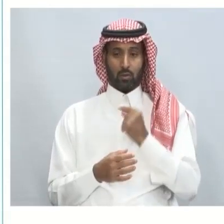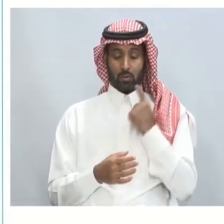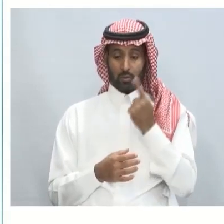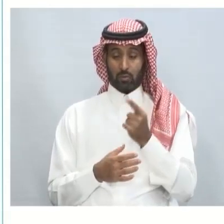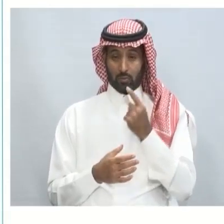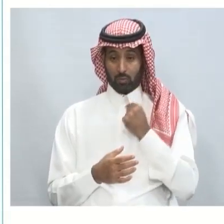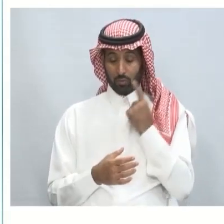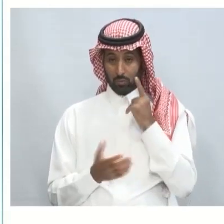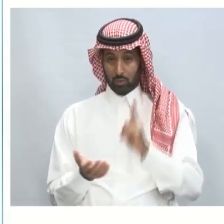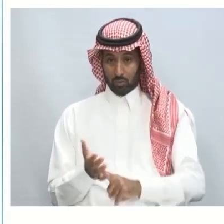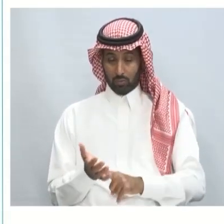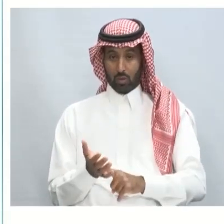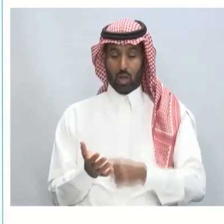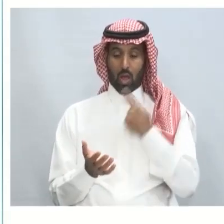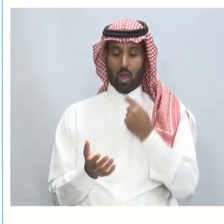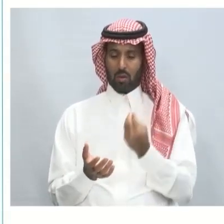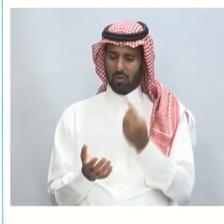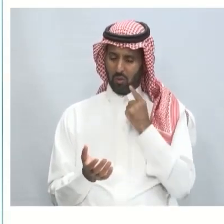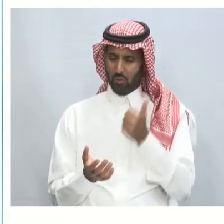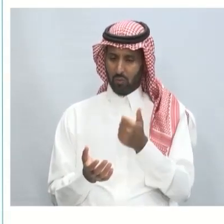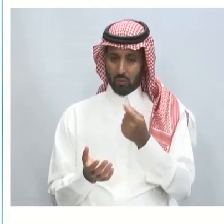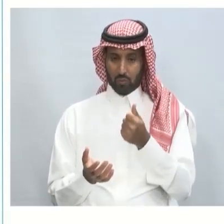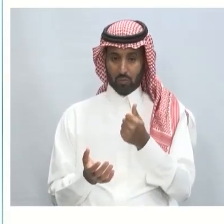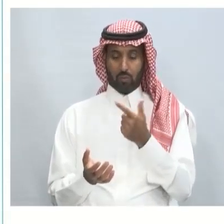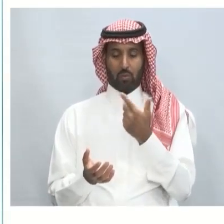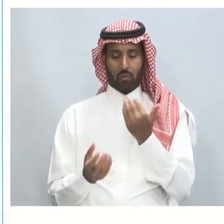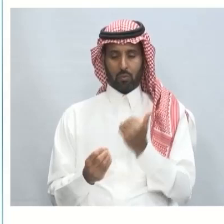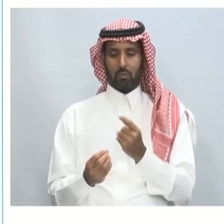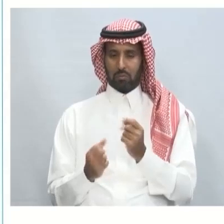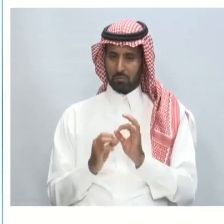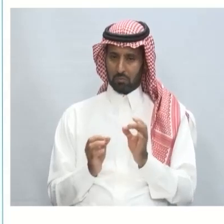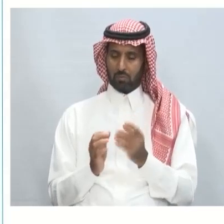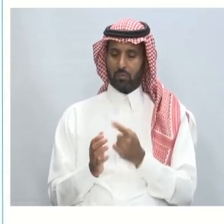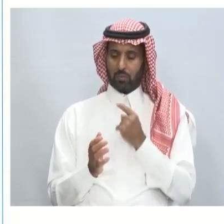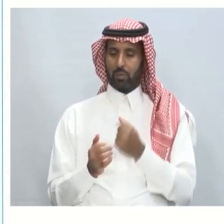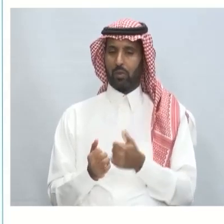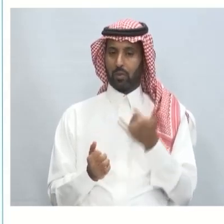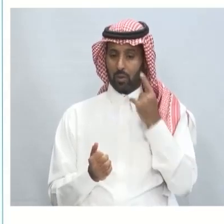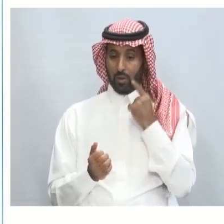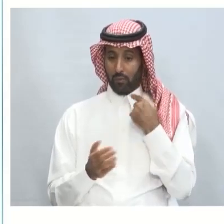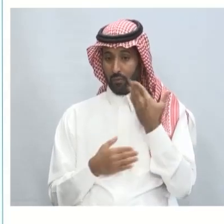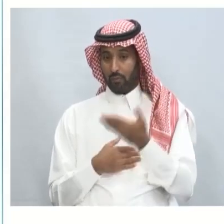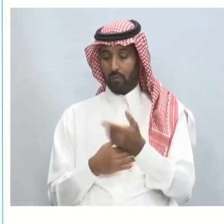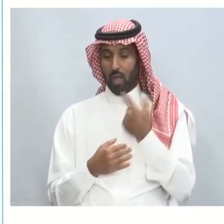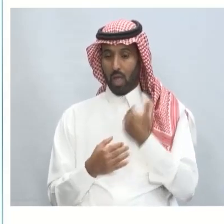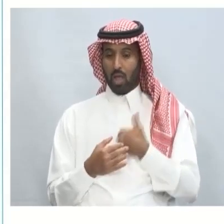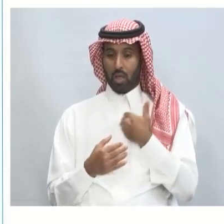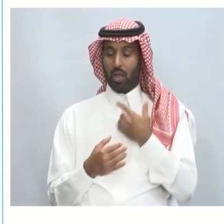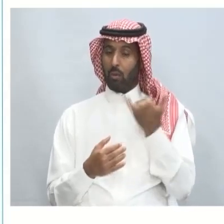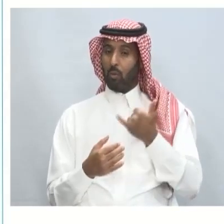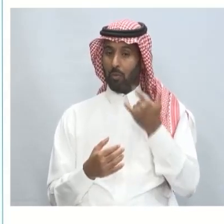just want to be sure that I have enough money to live on. What's more important to me is that I feel,